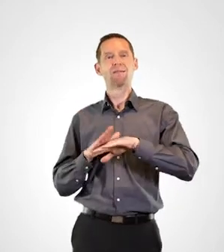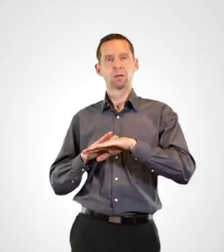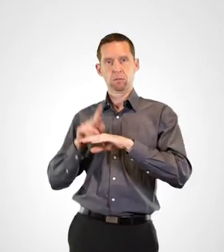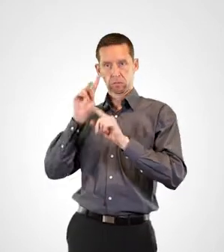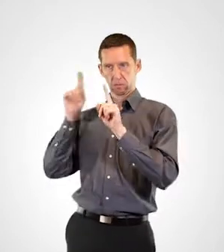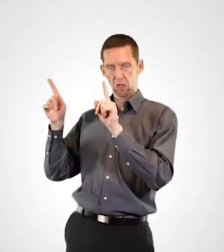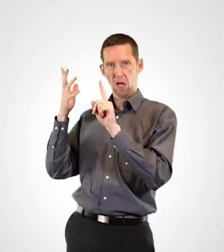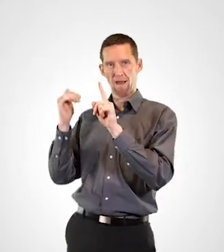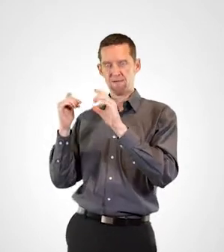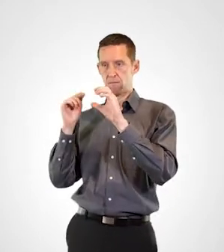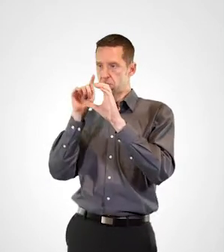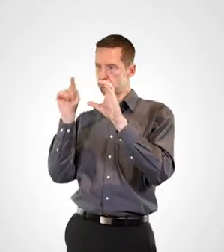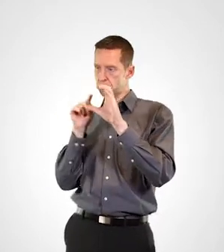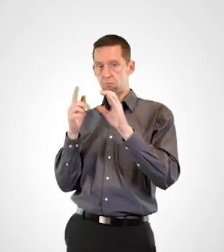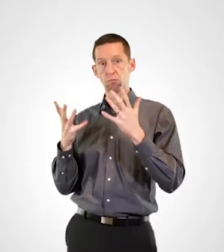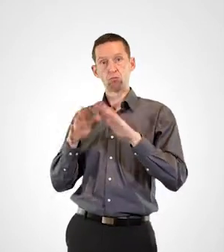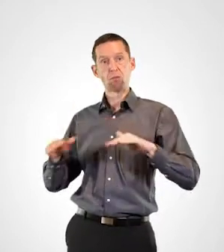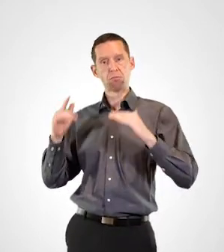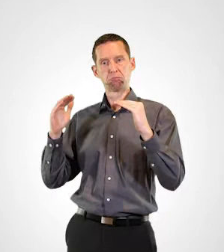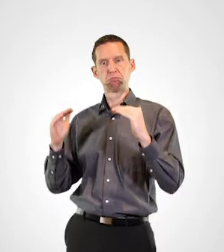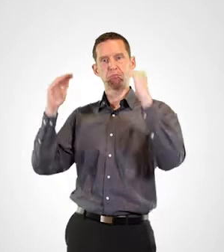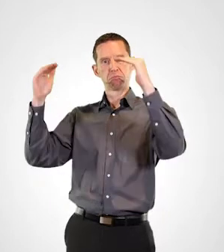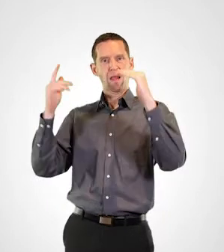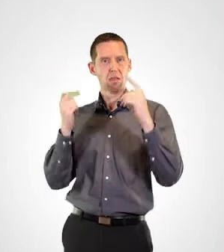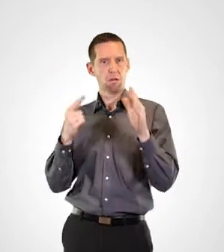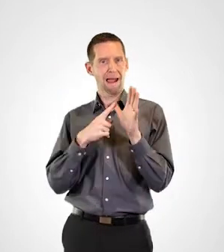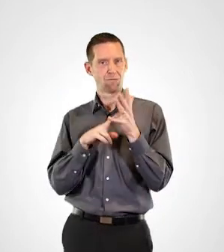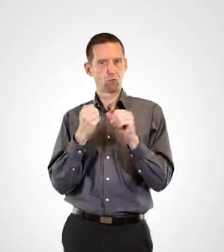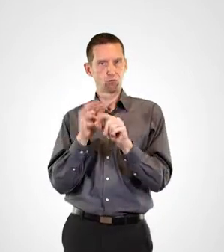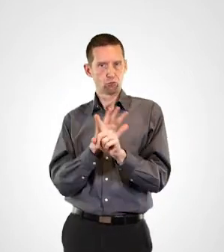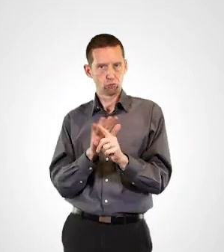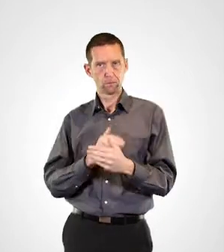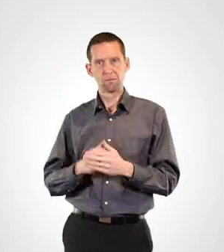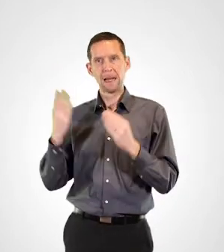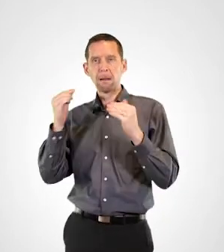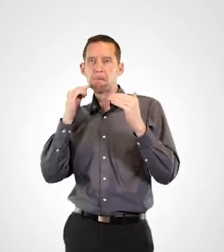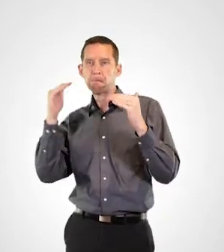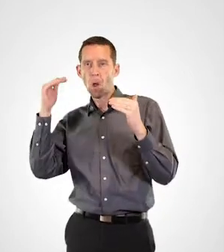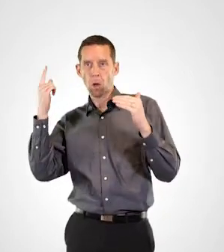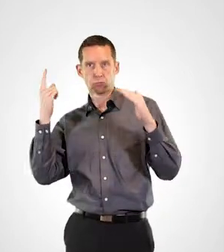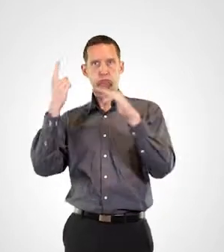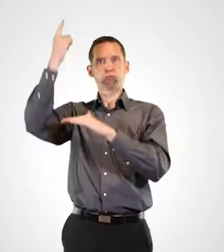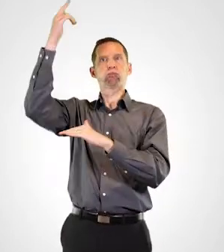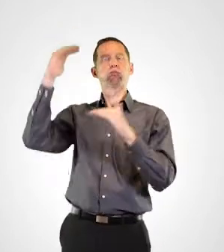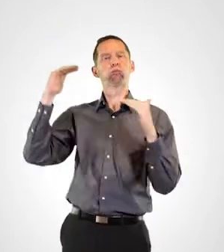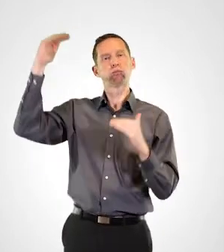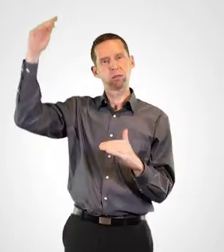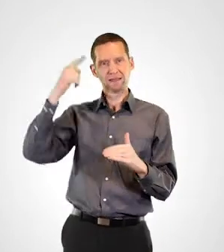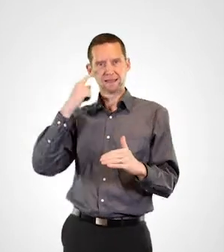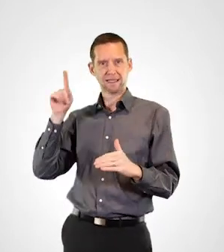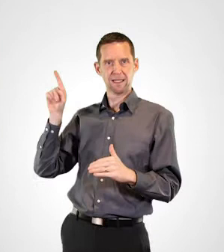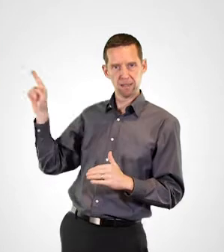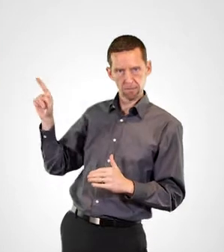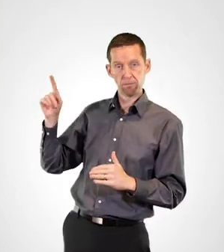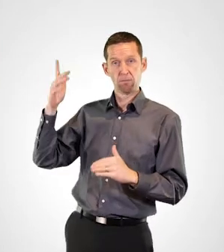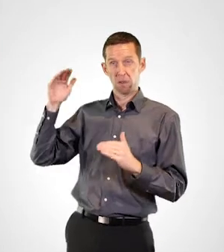number of kiddies who are nicely above sort of what the average is. We have some more that a little bit, we have one way up there at the top. You'll see at the top